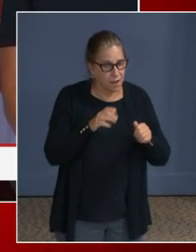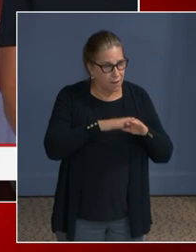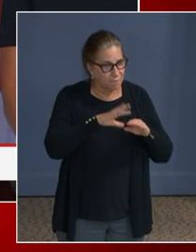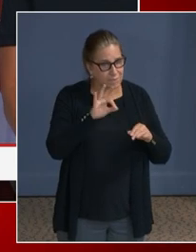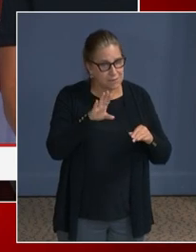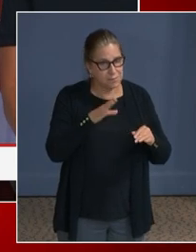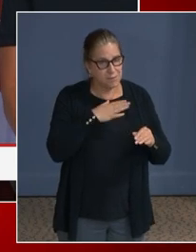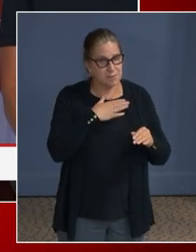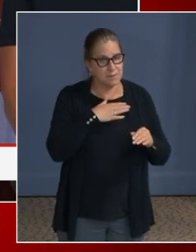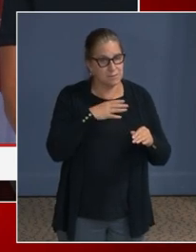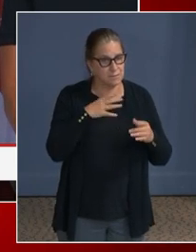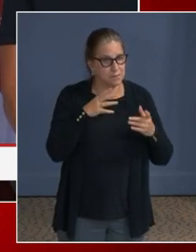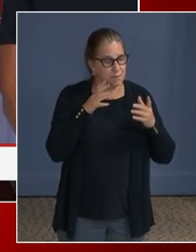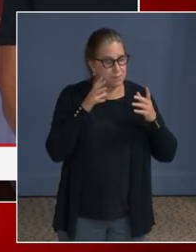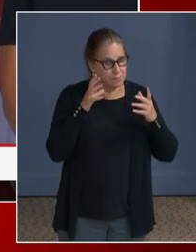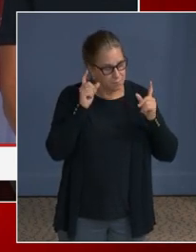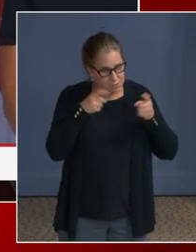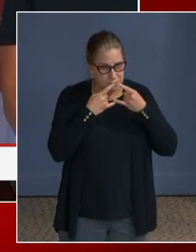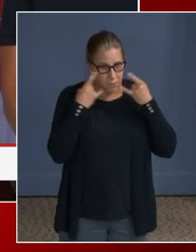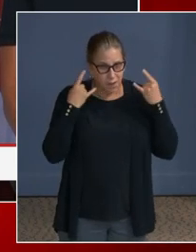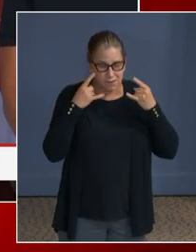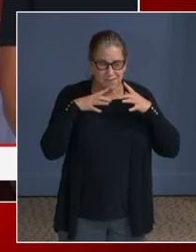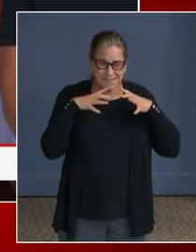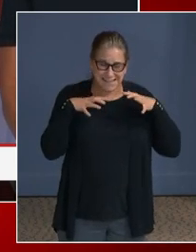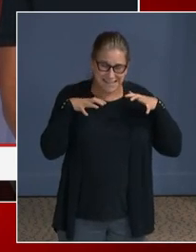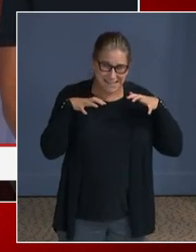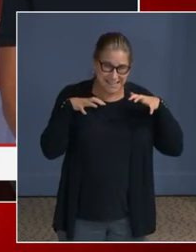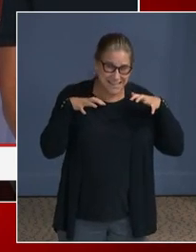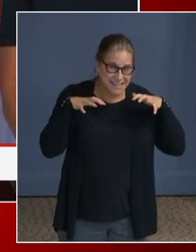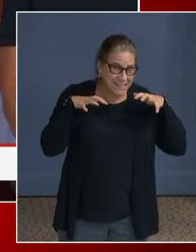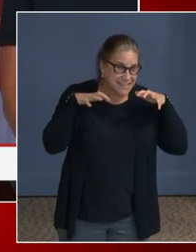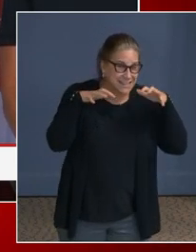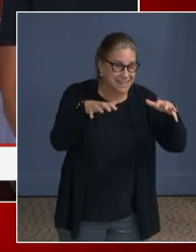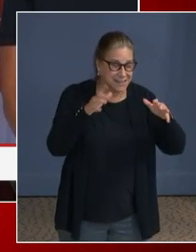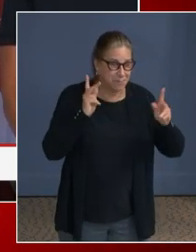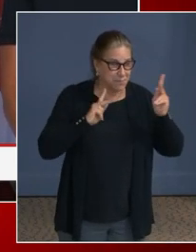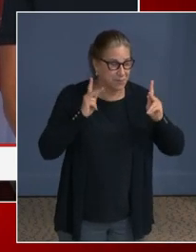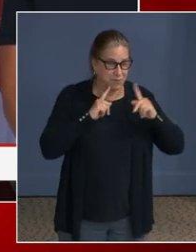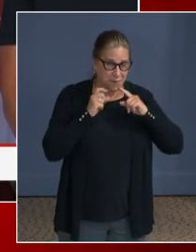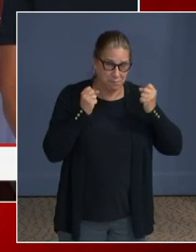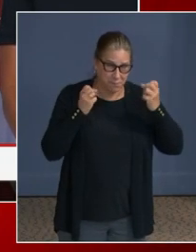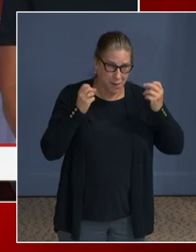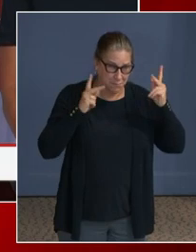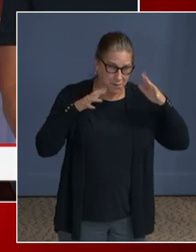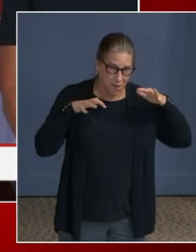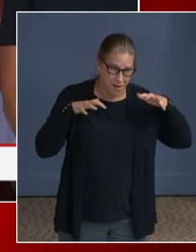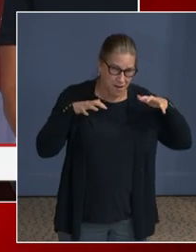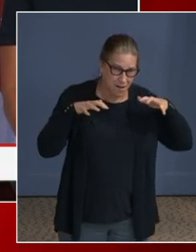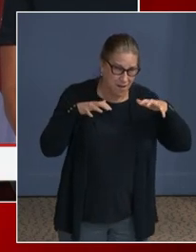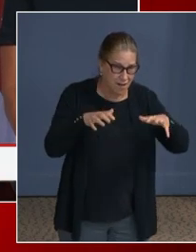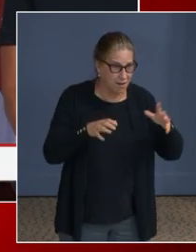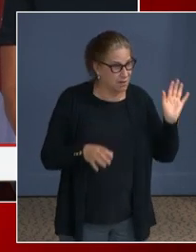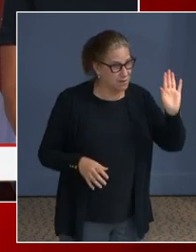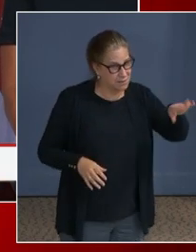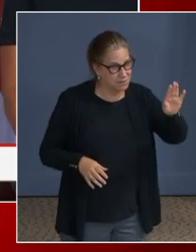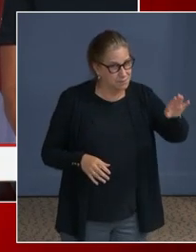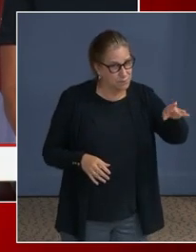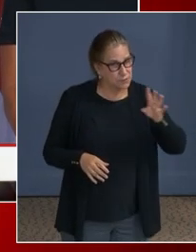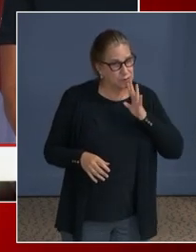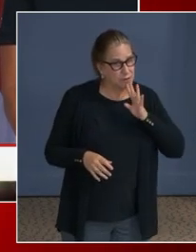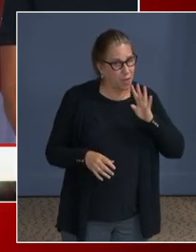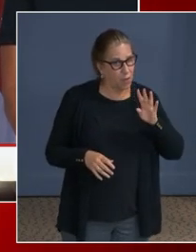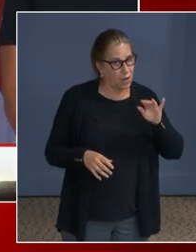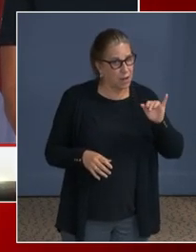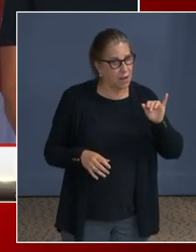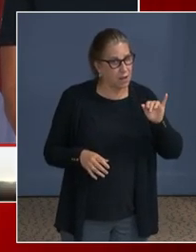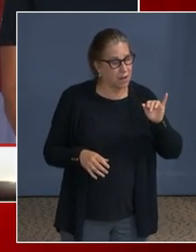people there violating all kinds of phase 2. If you're talking about an illegal block